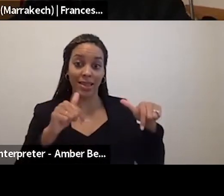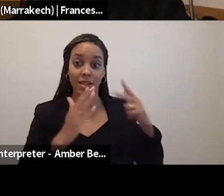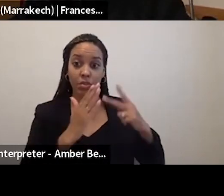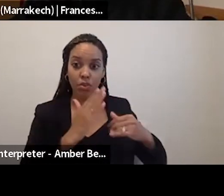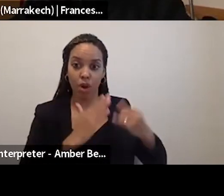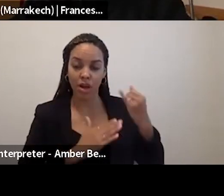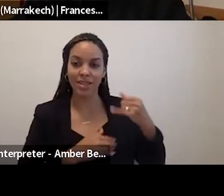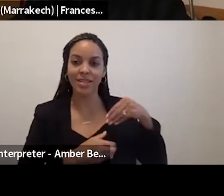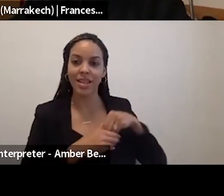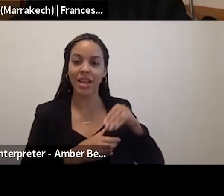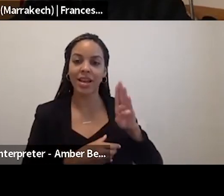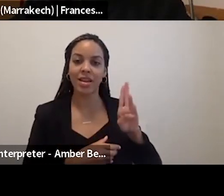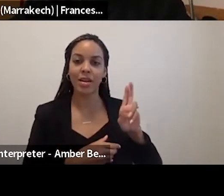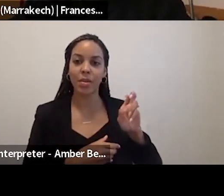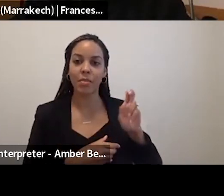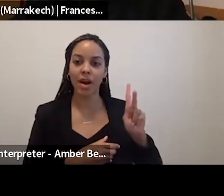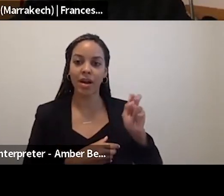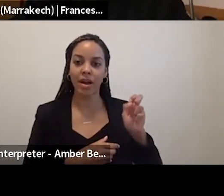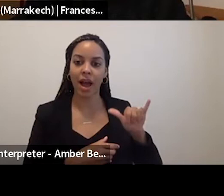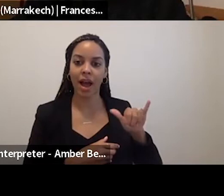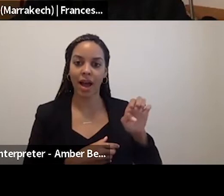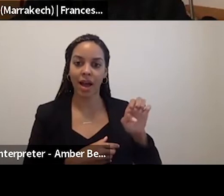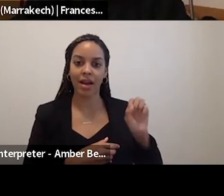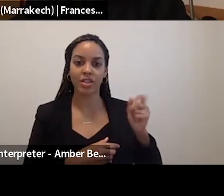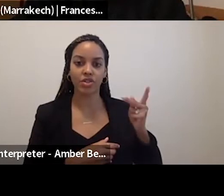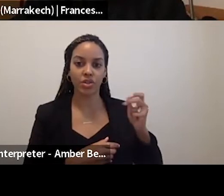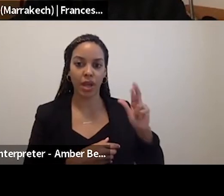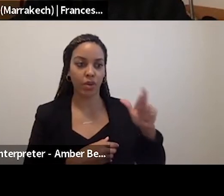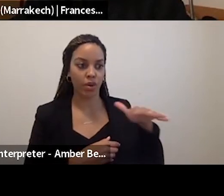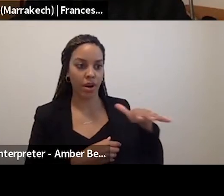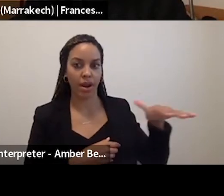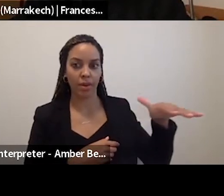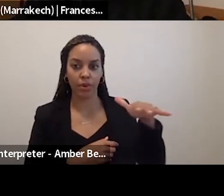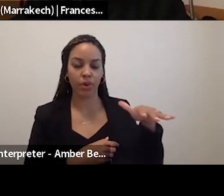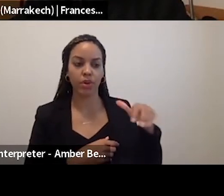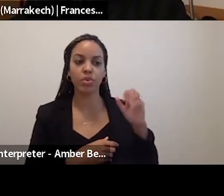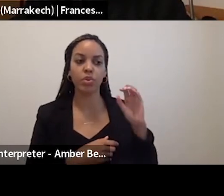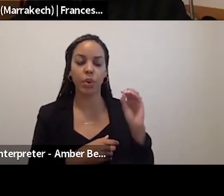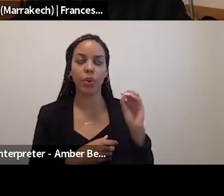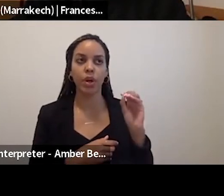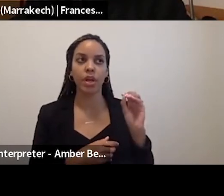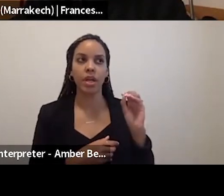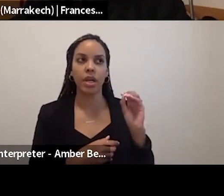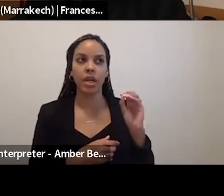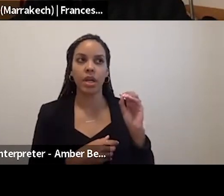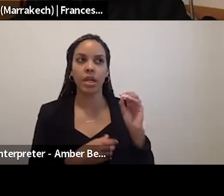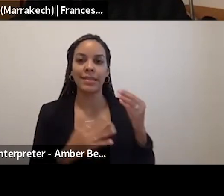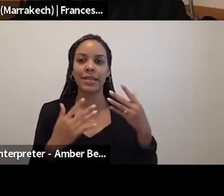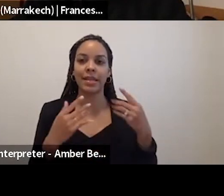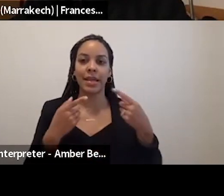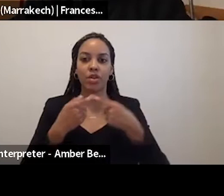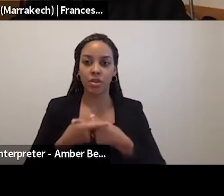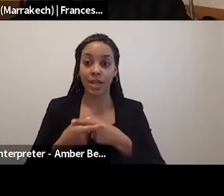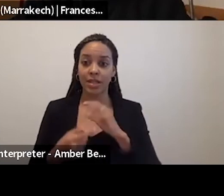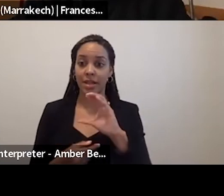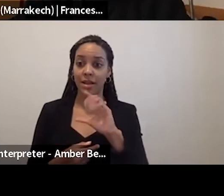Buckeye Shaker neighborhood, so it it locates itself at the intersection of